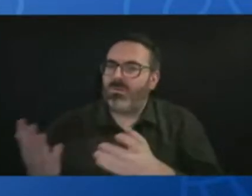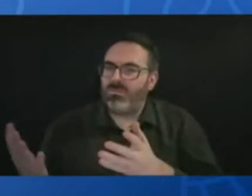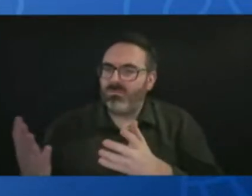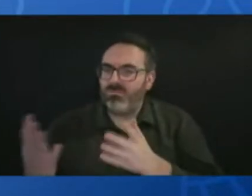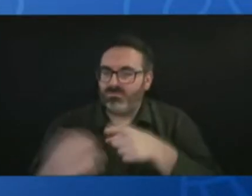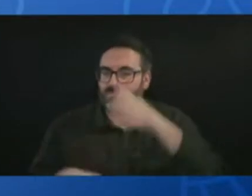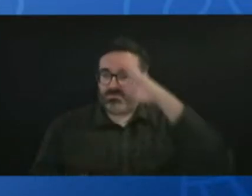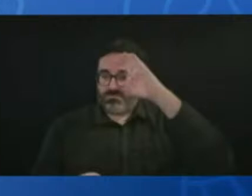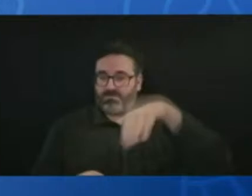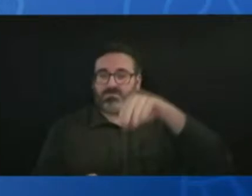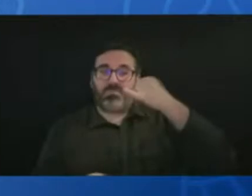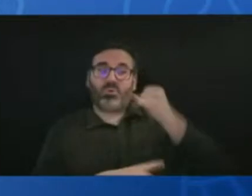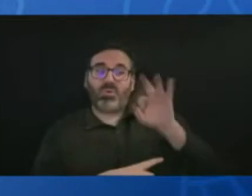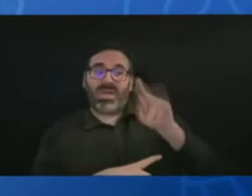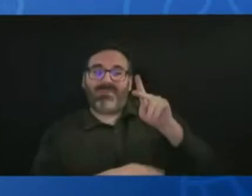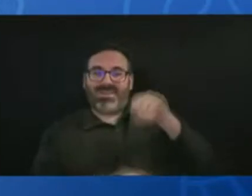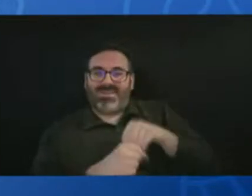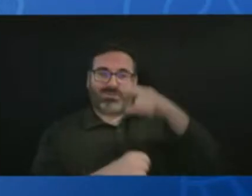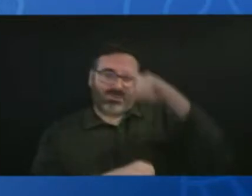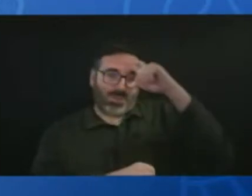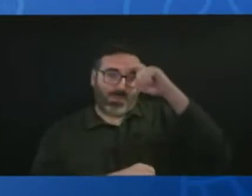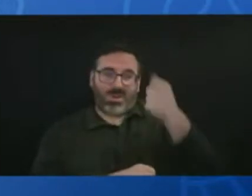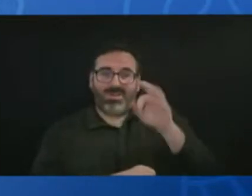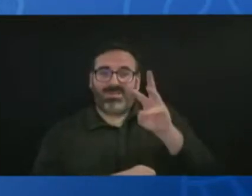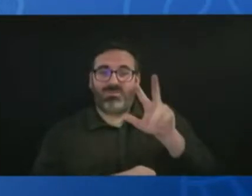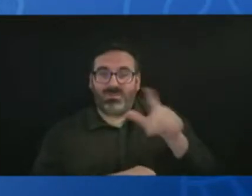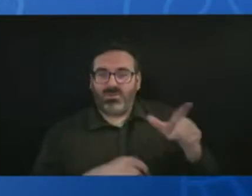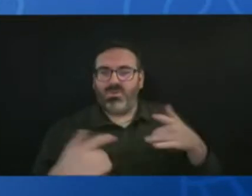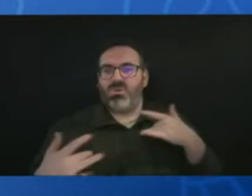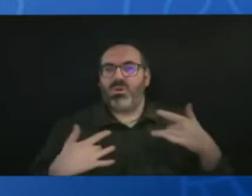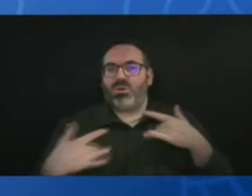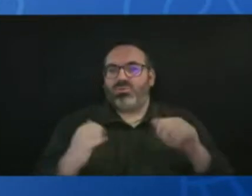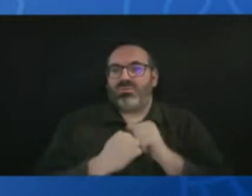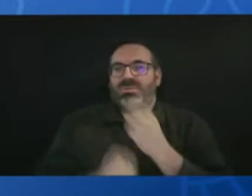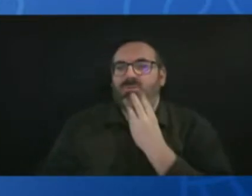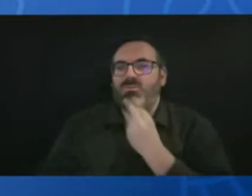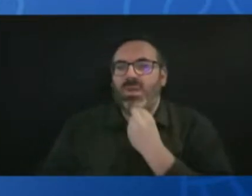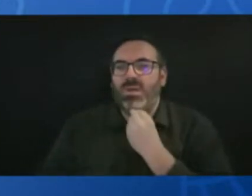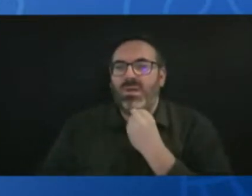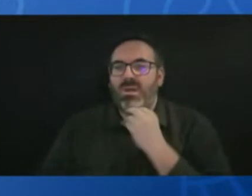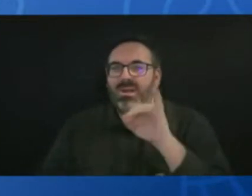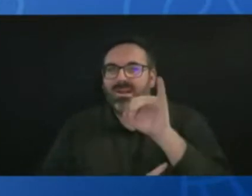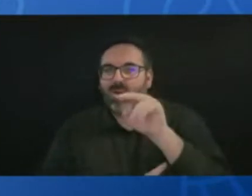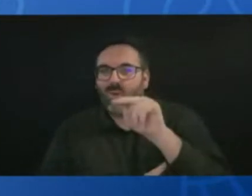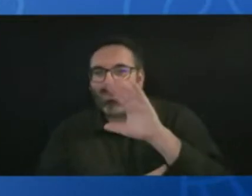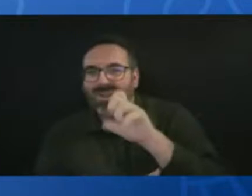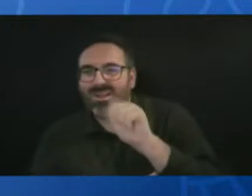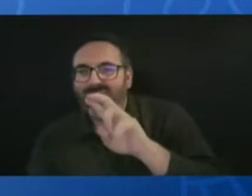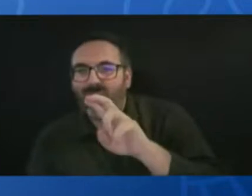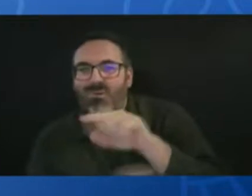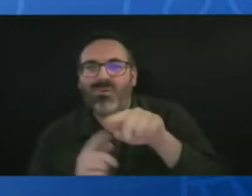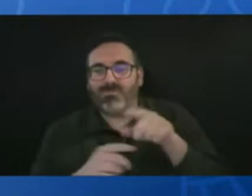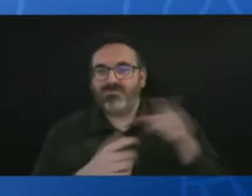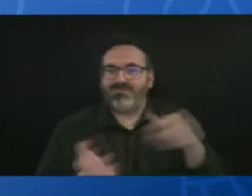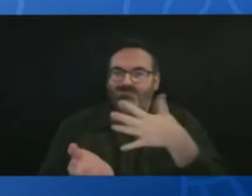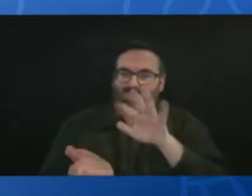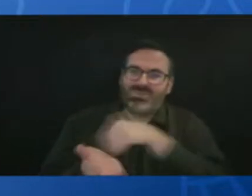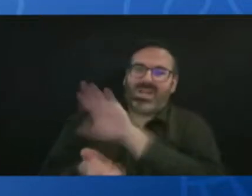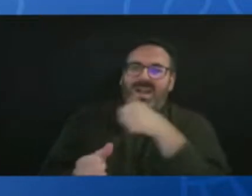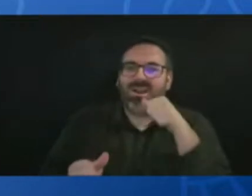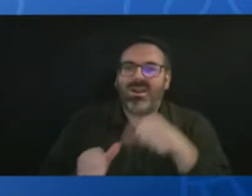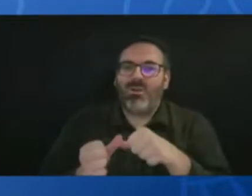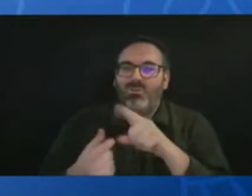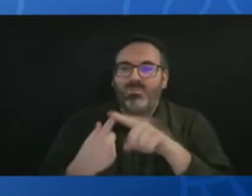acquiring nuclear weapons. He had sent a series of letters to Ben-Gurion, Israel's founding prime minister, demanding that Israel